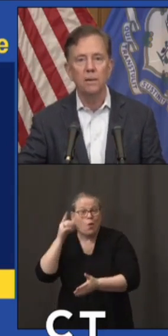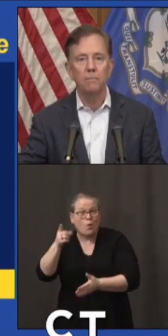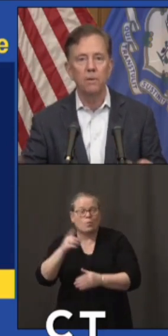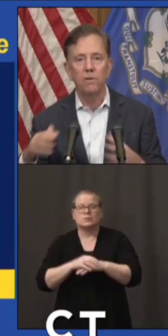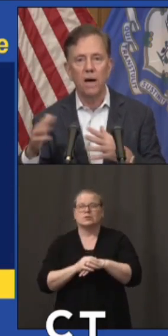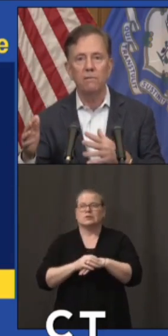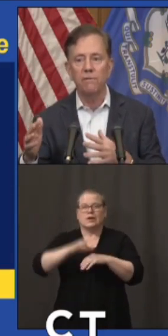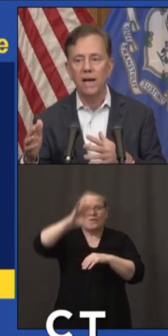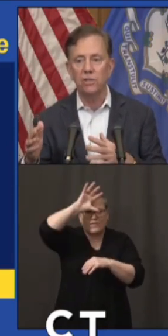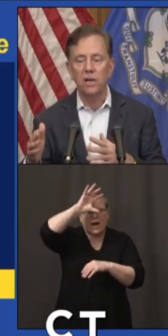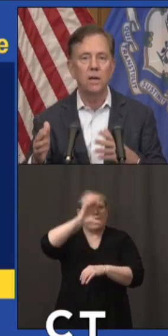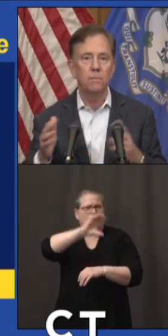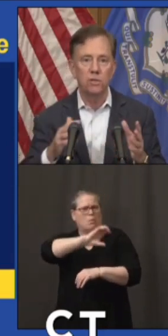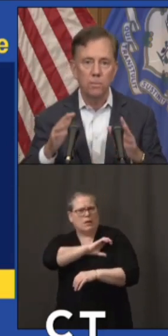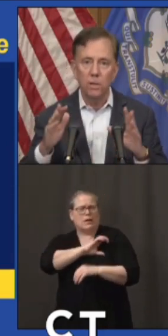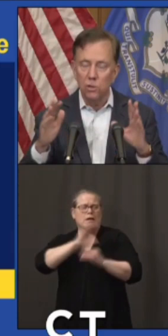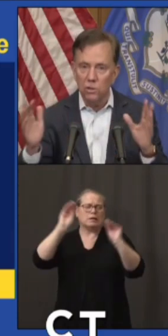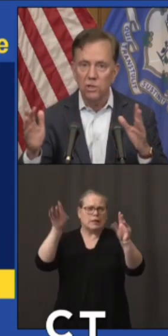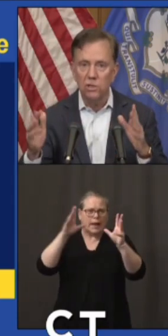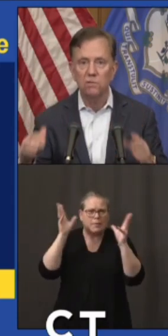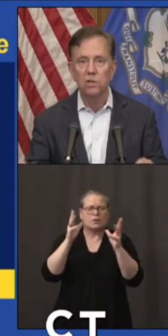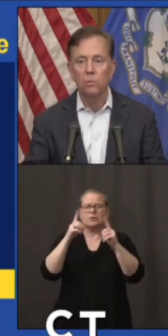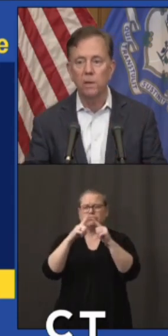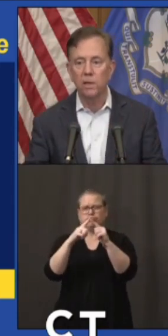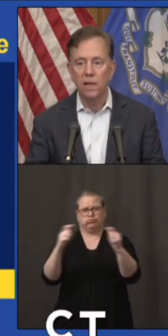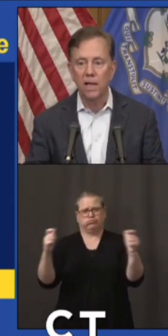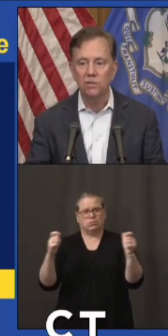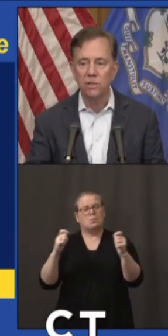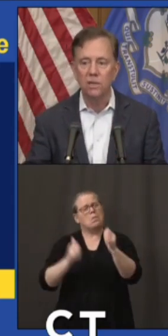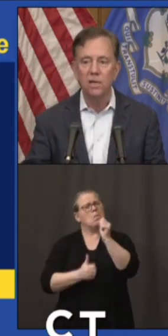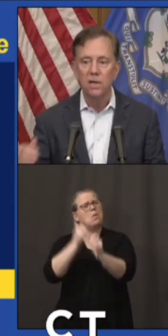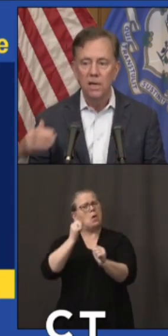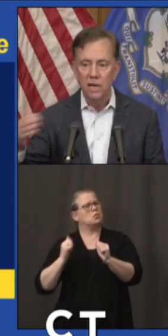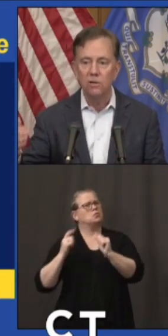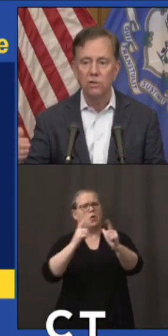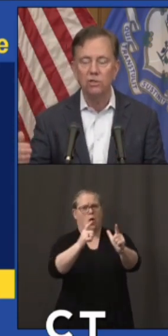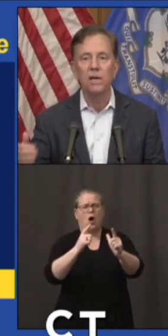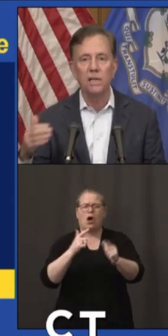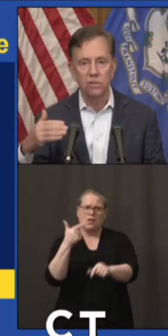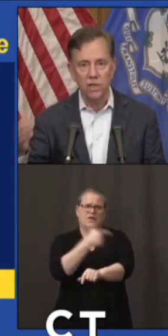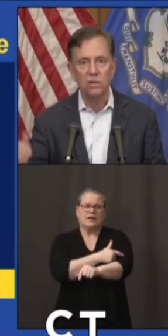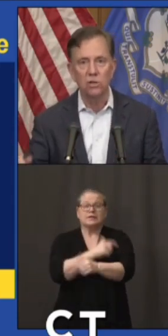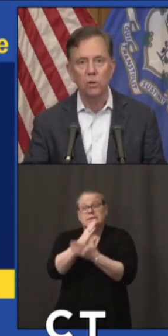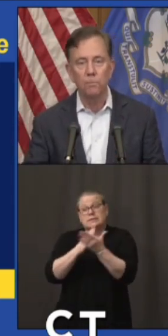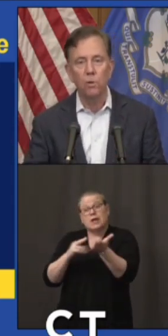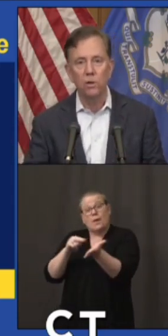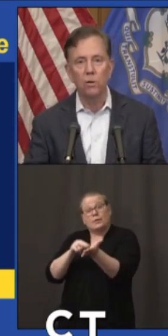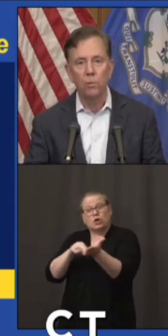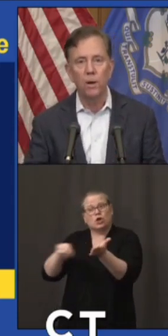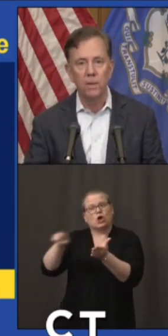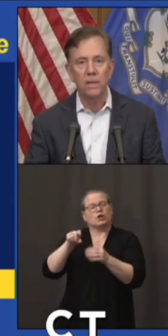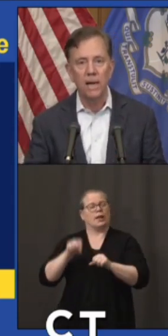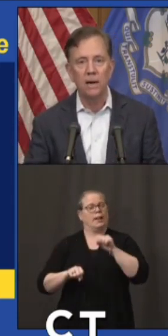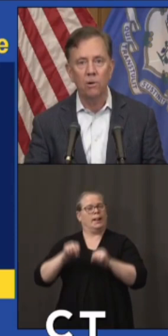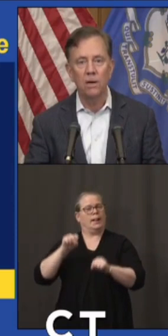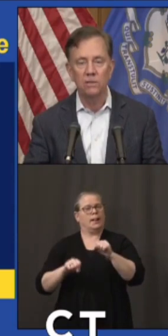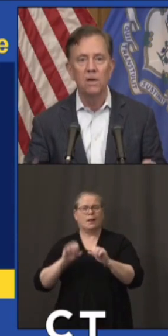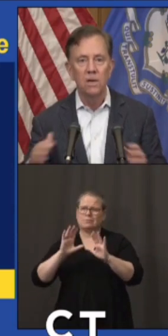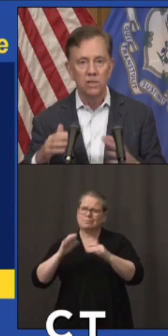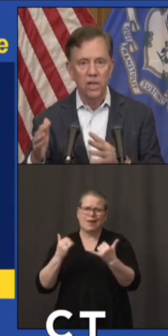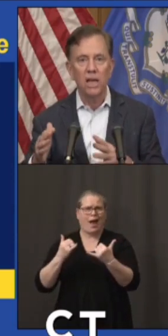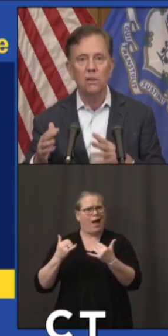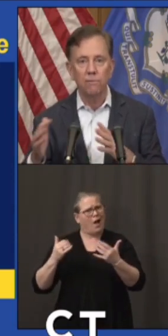overwhelmingly, you've gotten vaccinated, but some of the nurses have still been a little hesitant. Here's your chance. Schedule your appointment